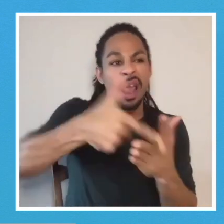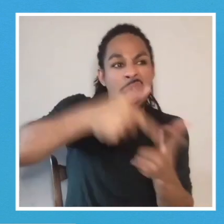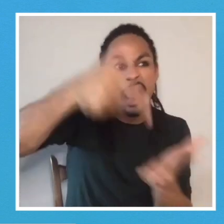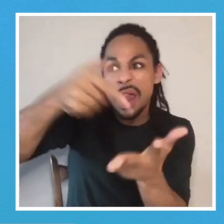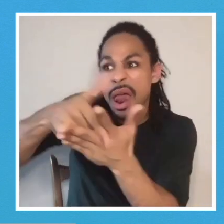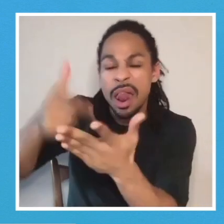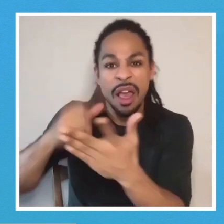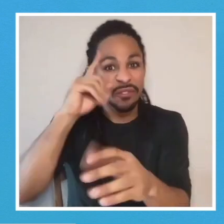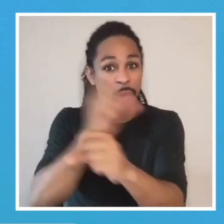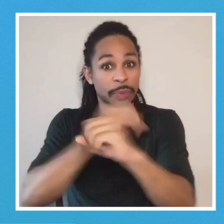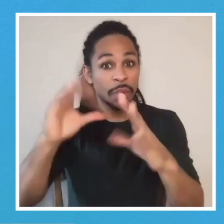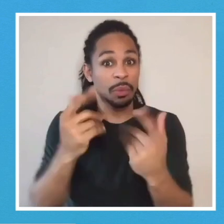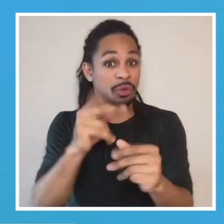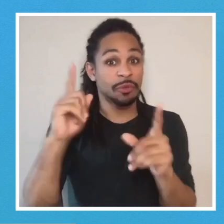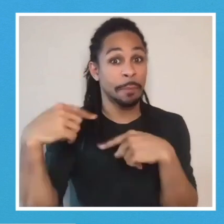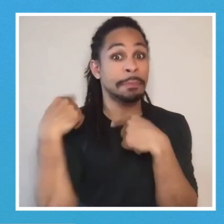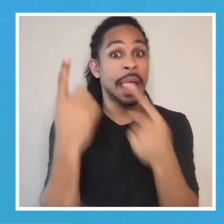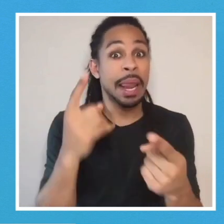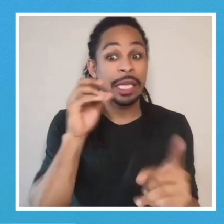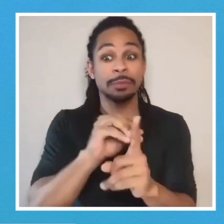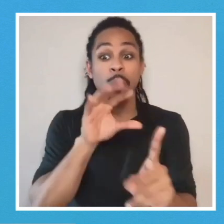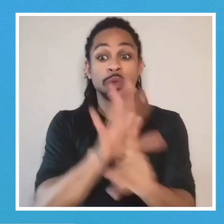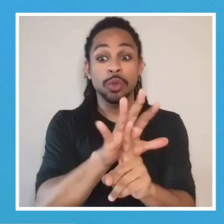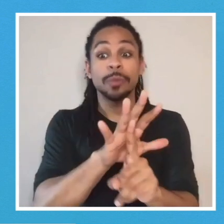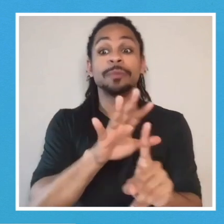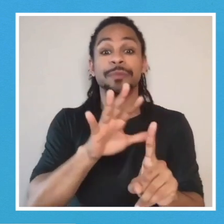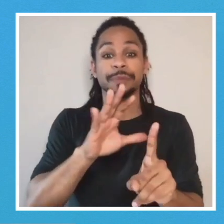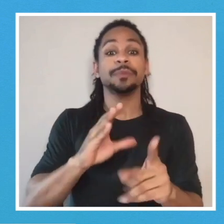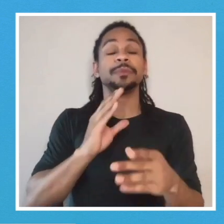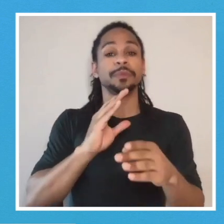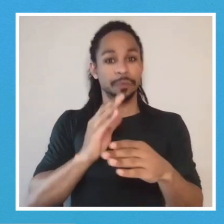been exposed to and trying to amplify on the Indigenous perspective?